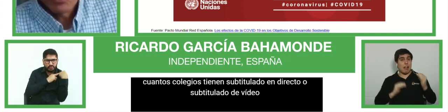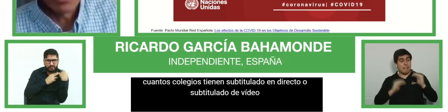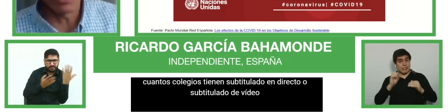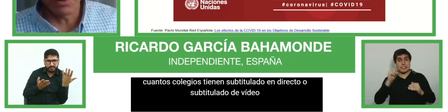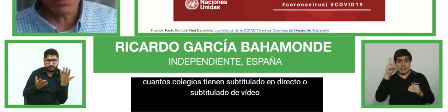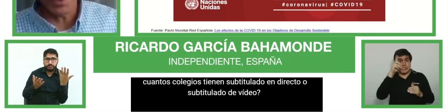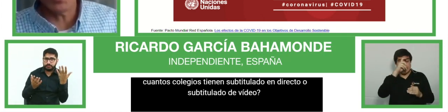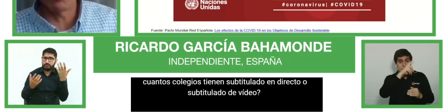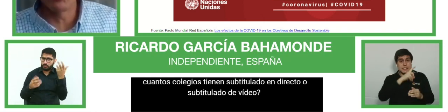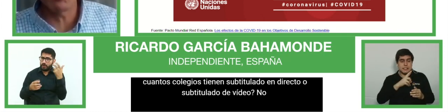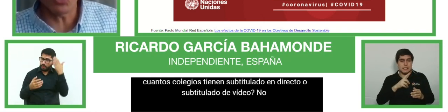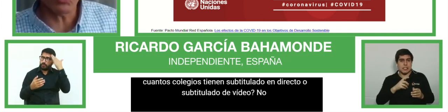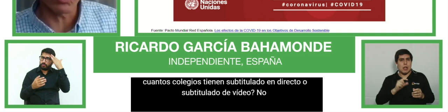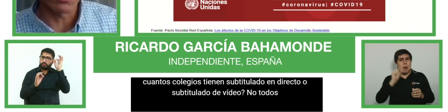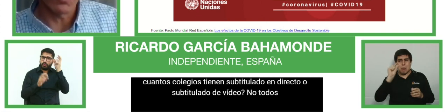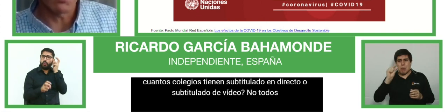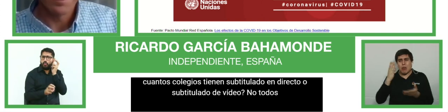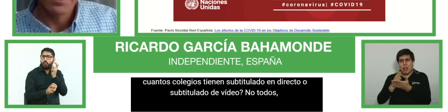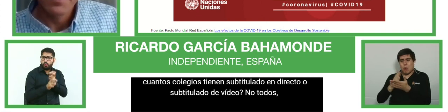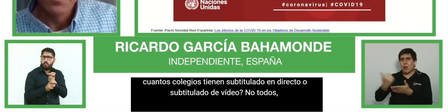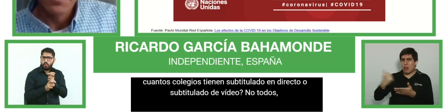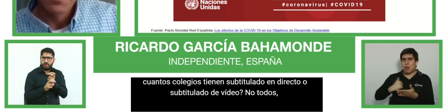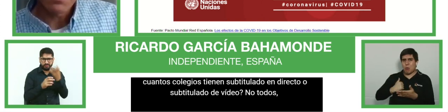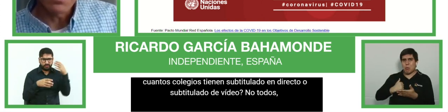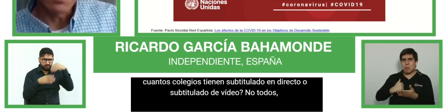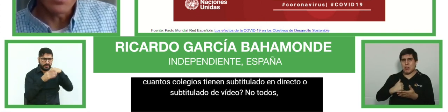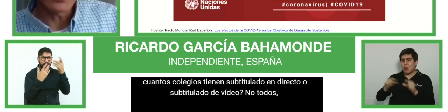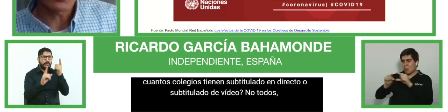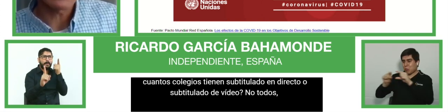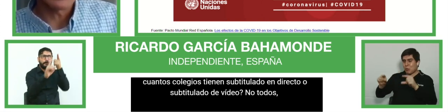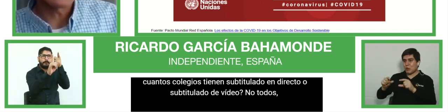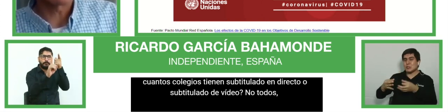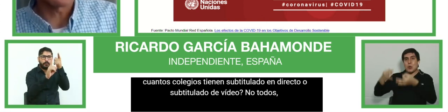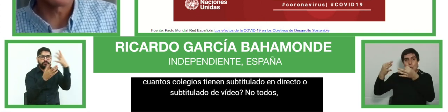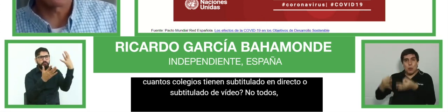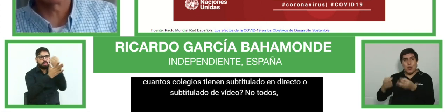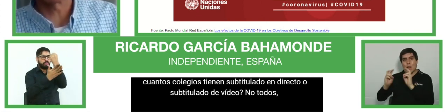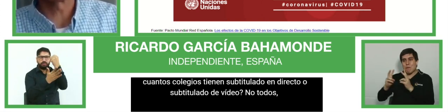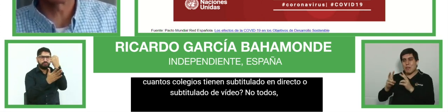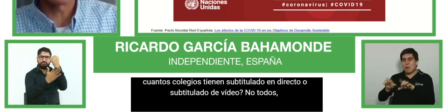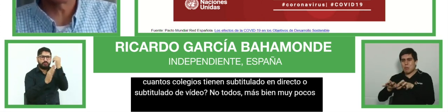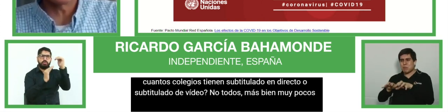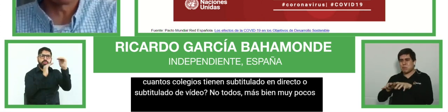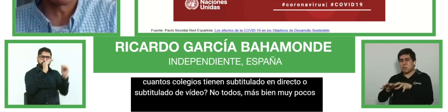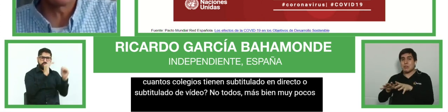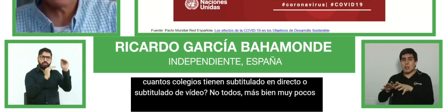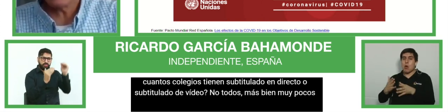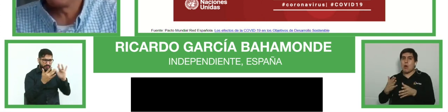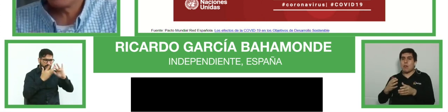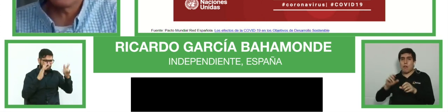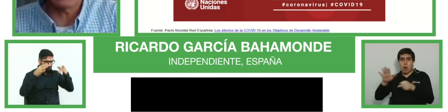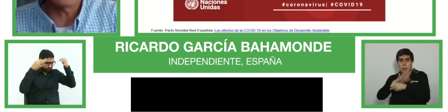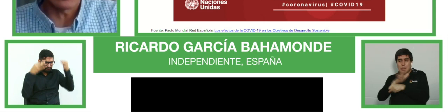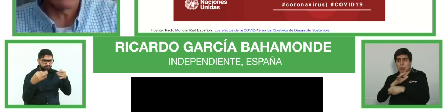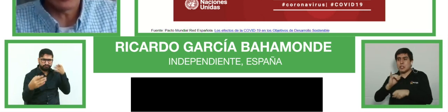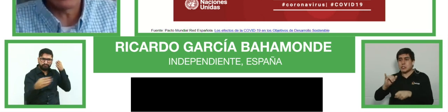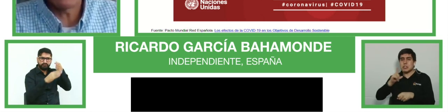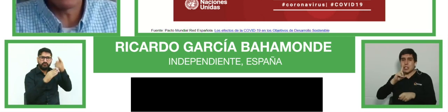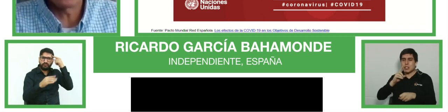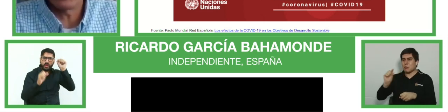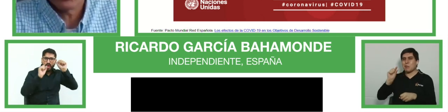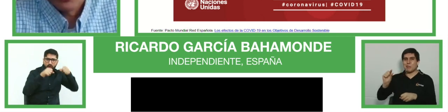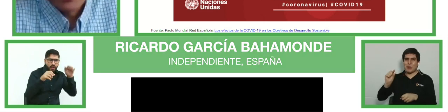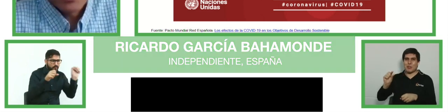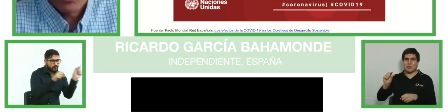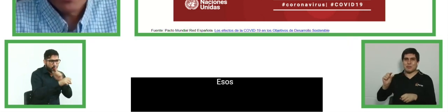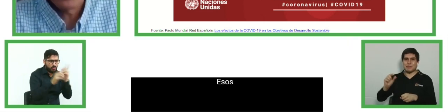actually. So those teachers, those support professionals that need to be by the children, because